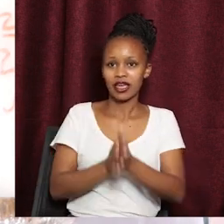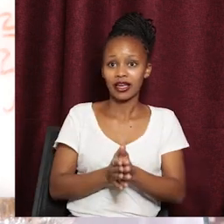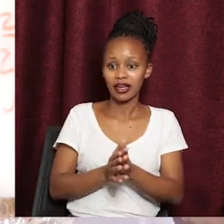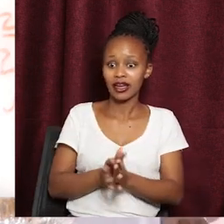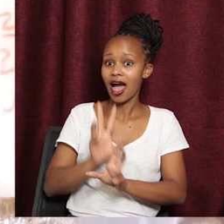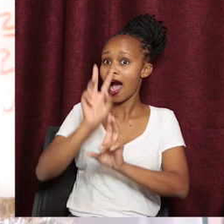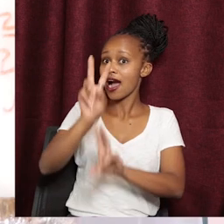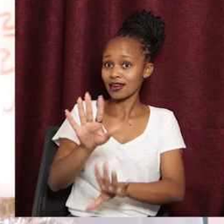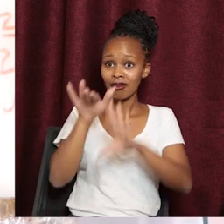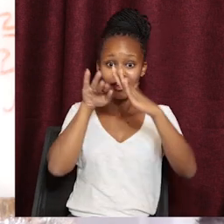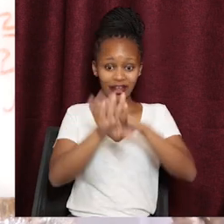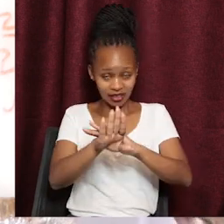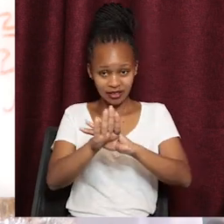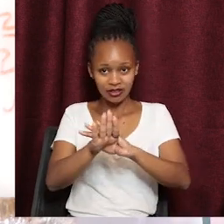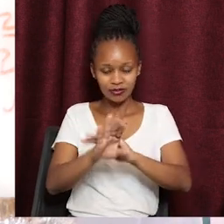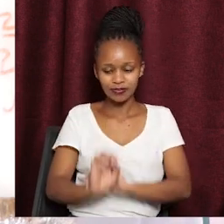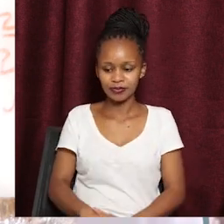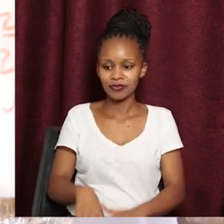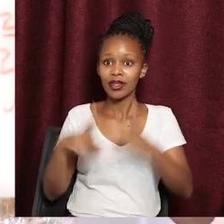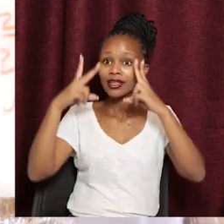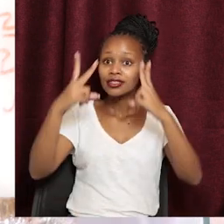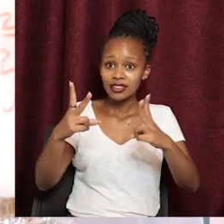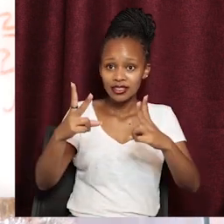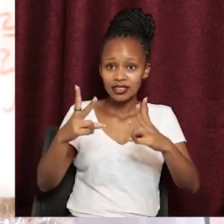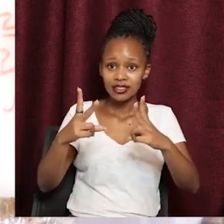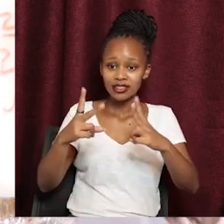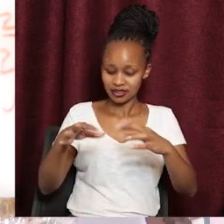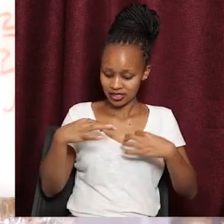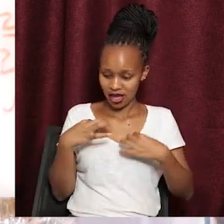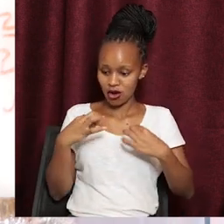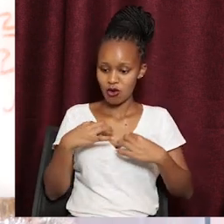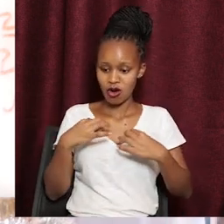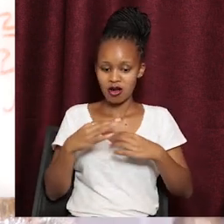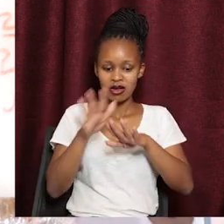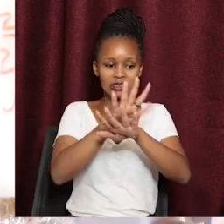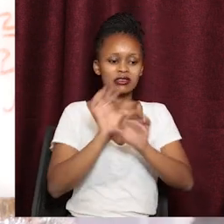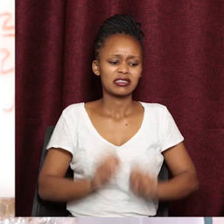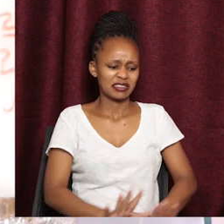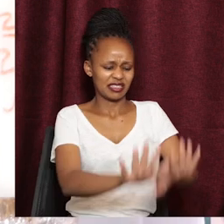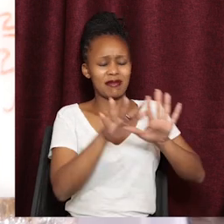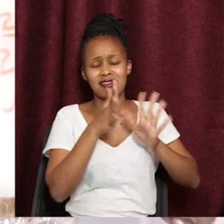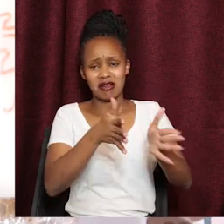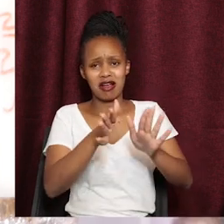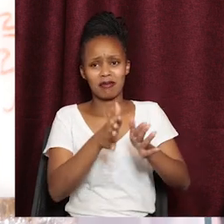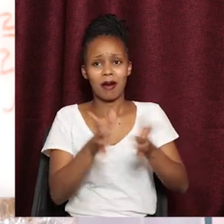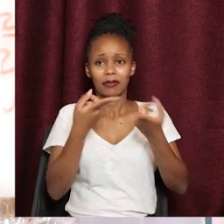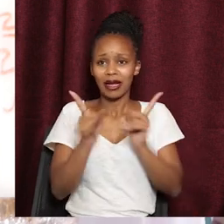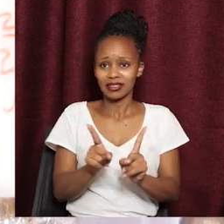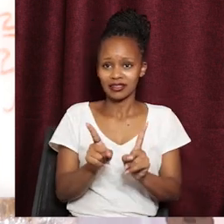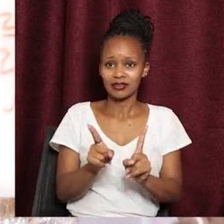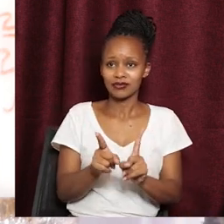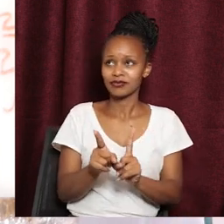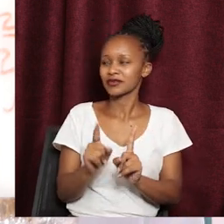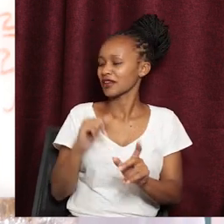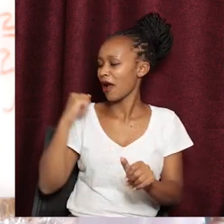stooping to look in, he saw the linen clothes lying there, but